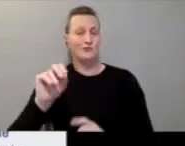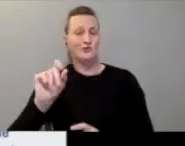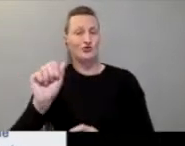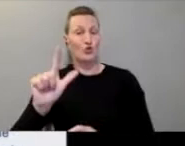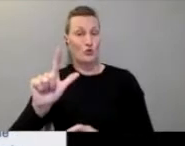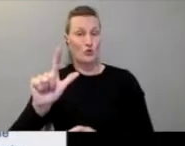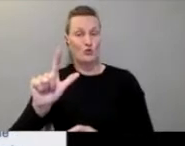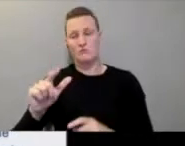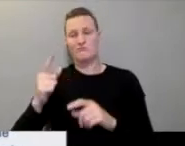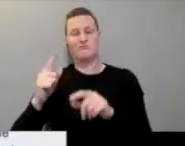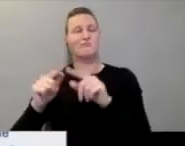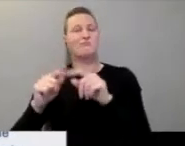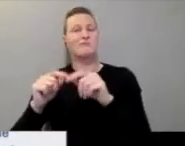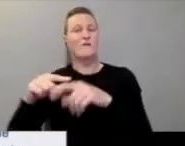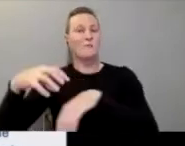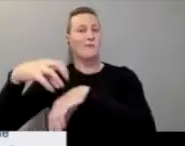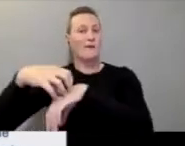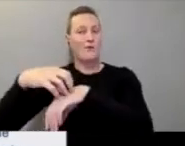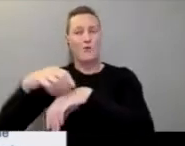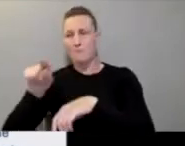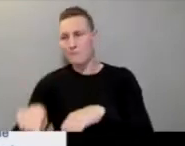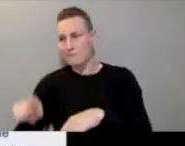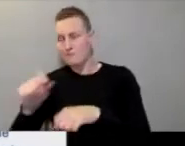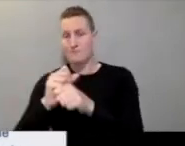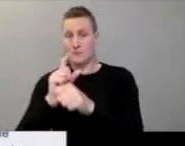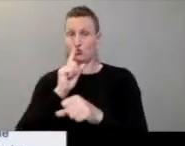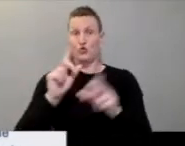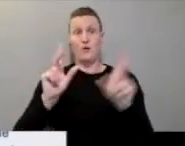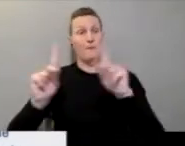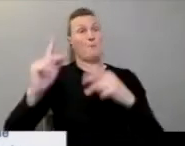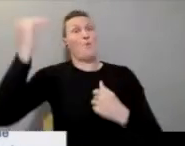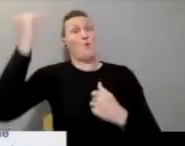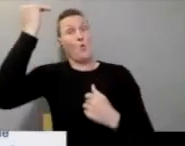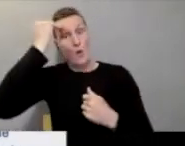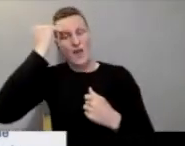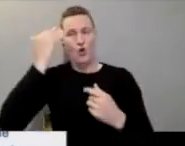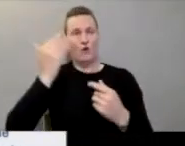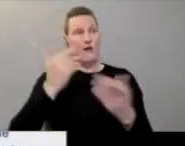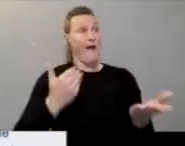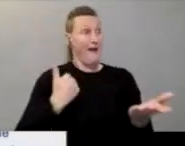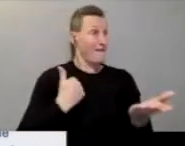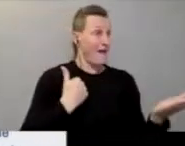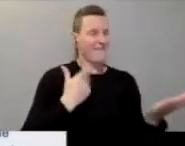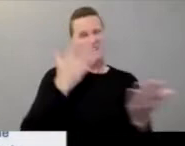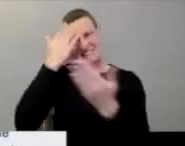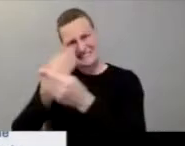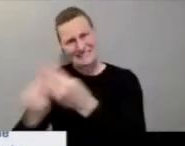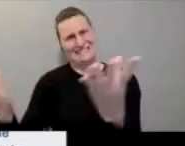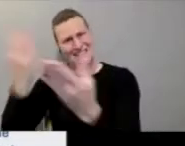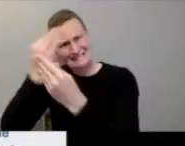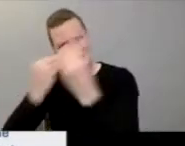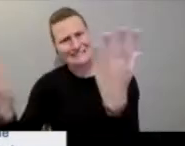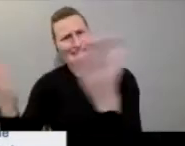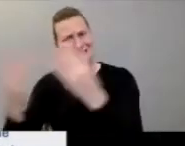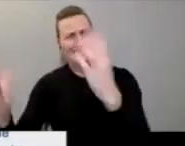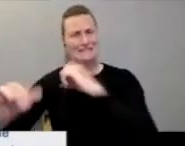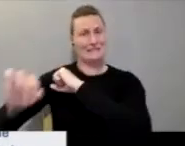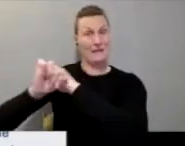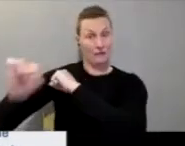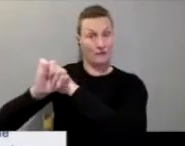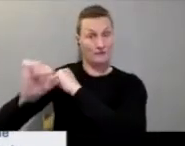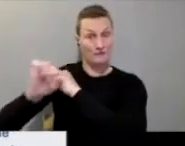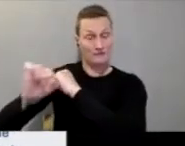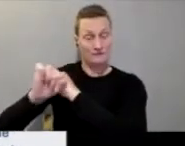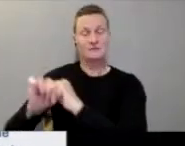all of the activity, making people aware of what is going on in Toronto, and trying to help the art and